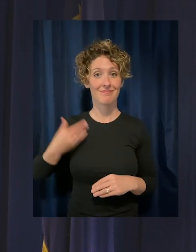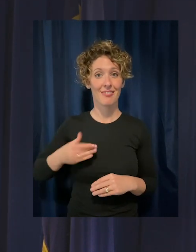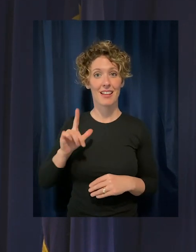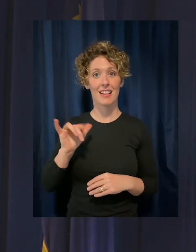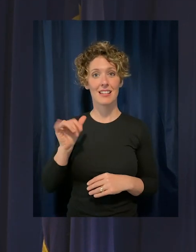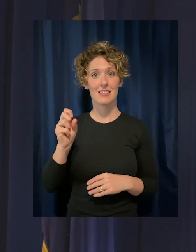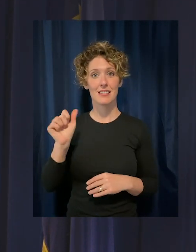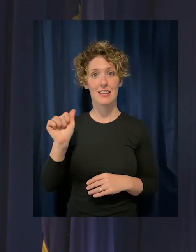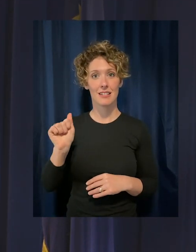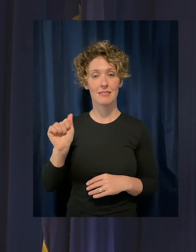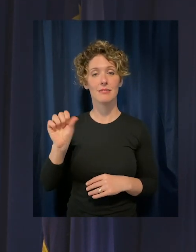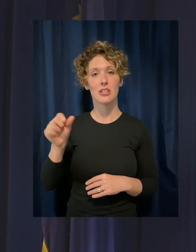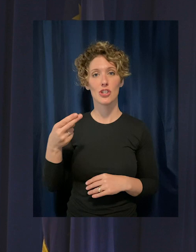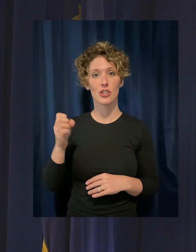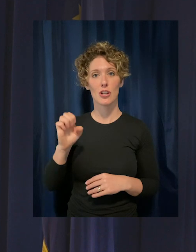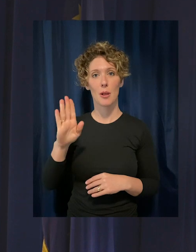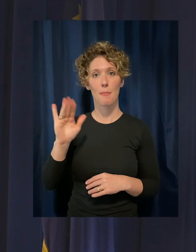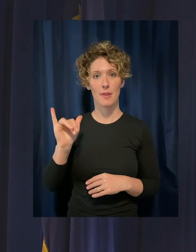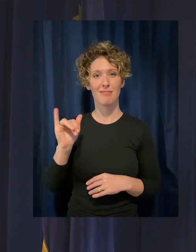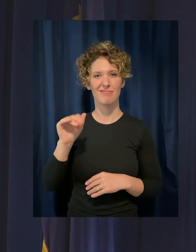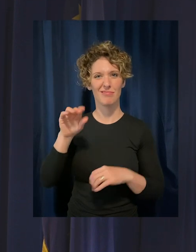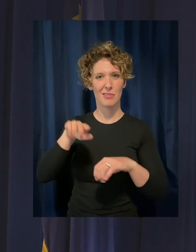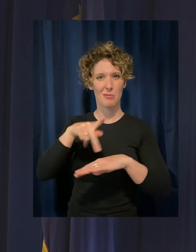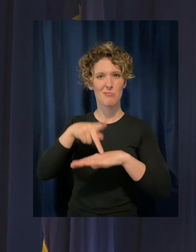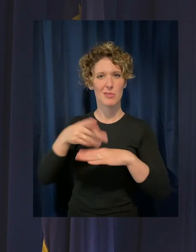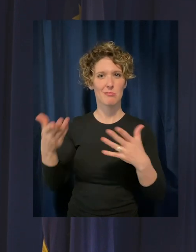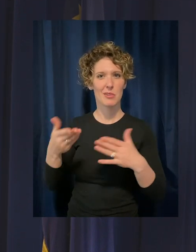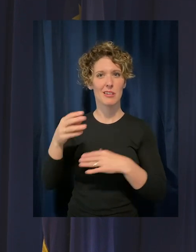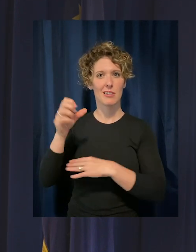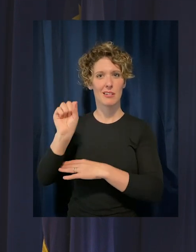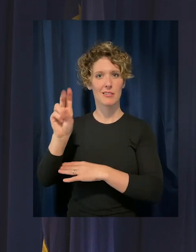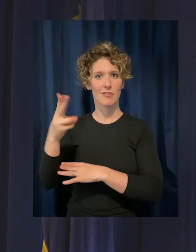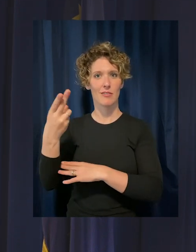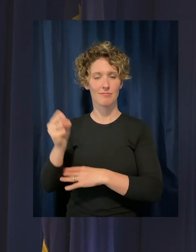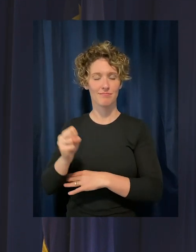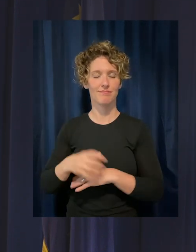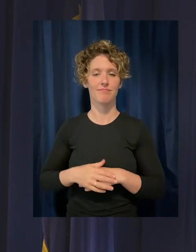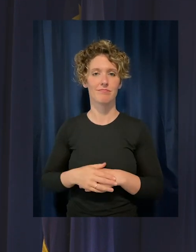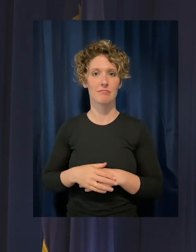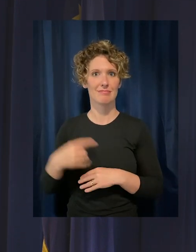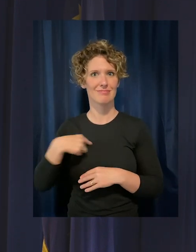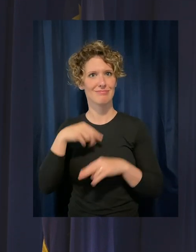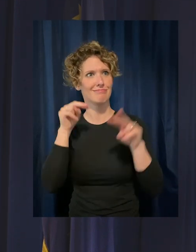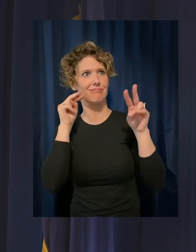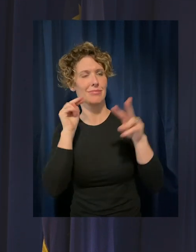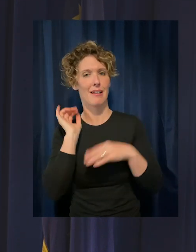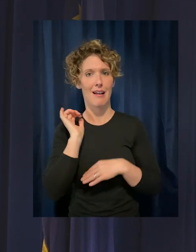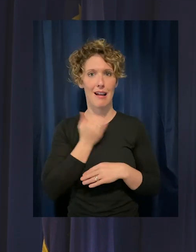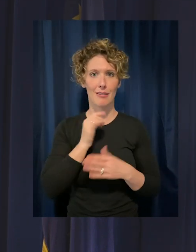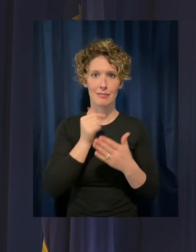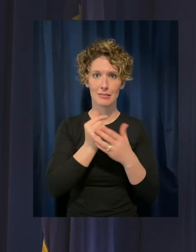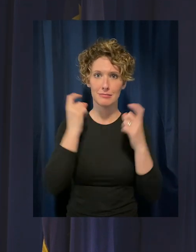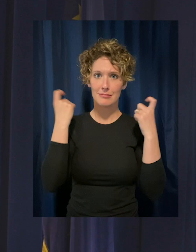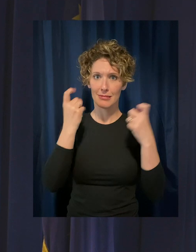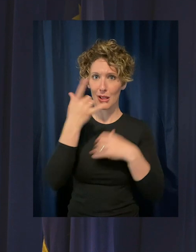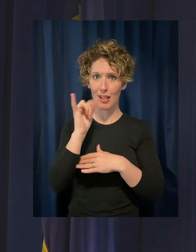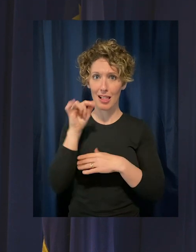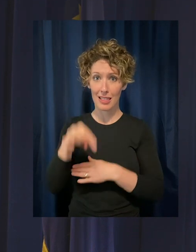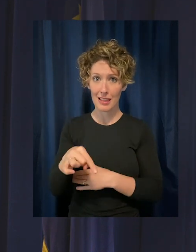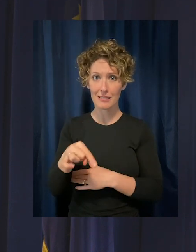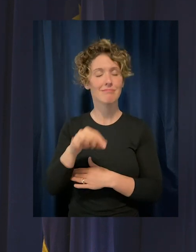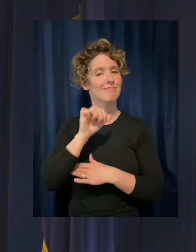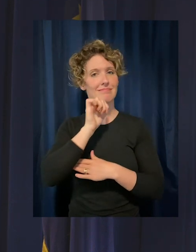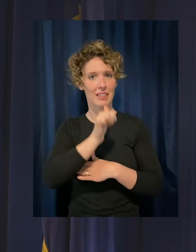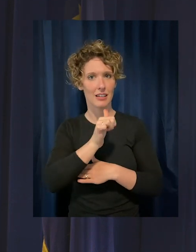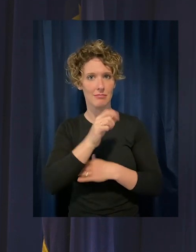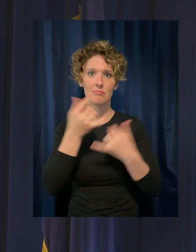Lisa Shelby, the principal of Susitna Valley Junior Senior High School. While this is not how any of us envisioned our graduation, I do think you will